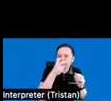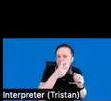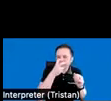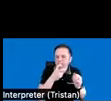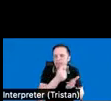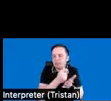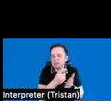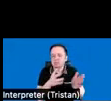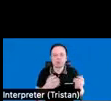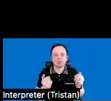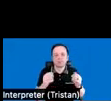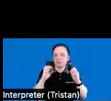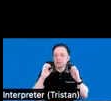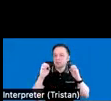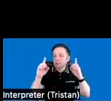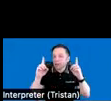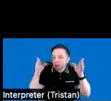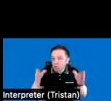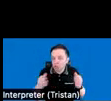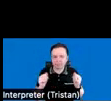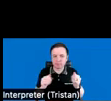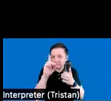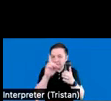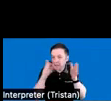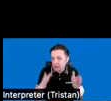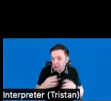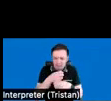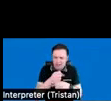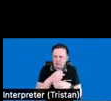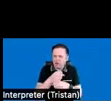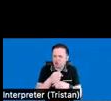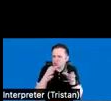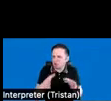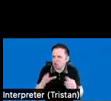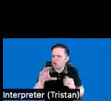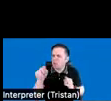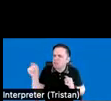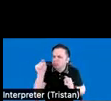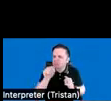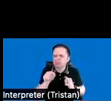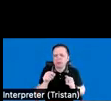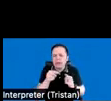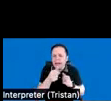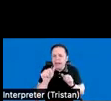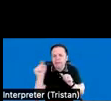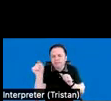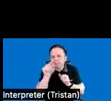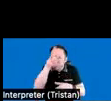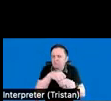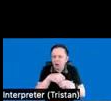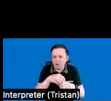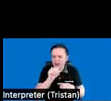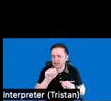educators, designers, manufacturers, whoever is involved in service delivery and recommendations in regards to